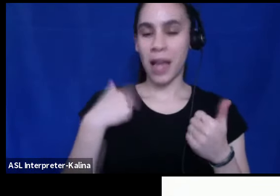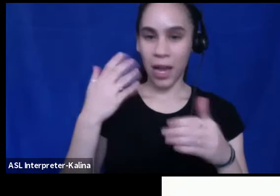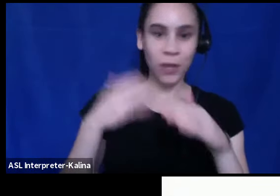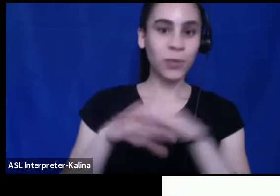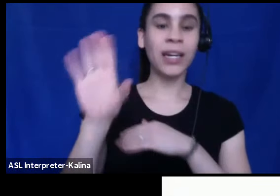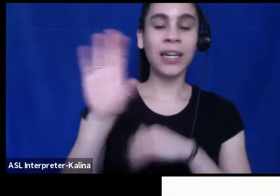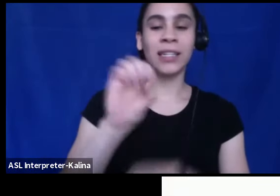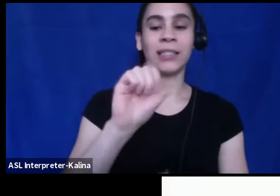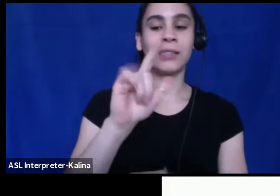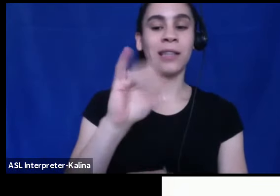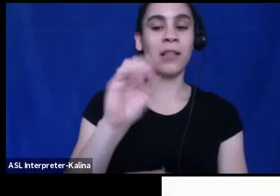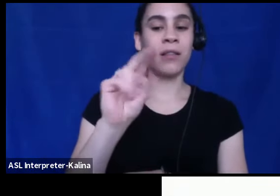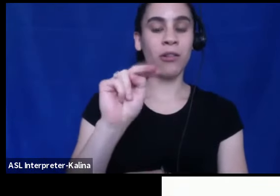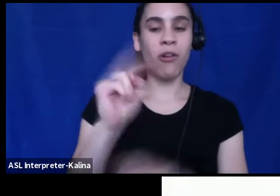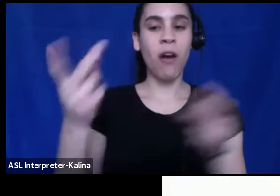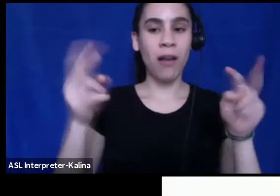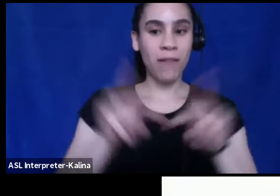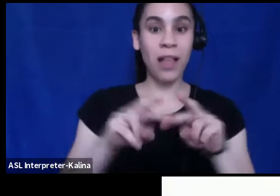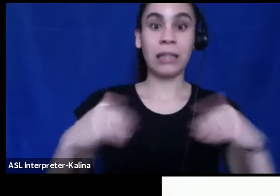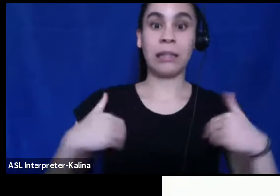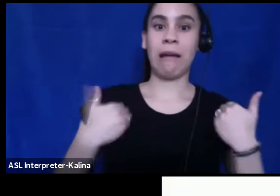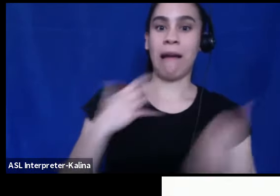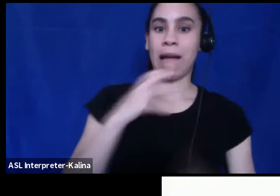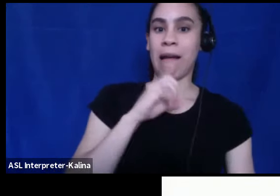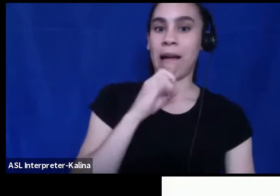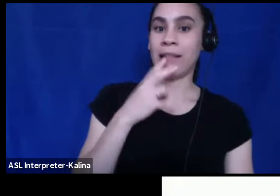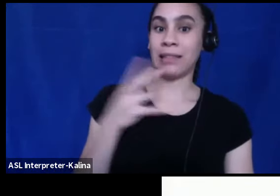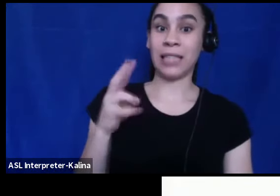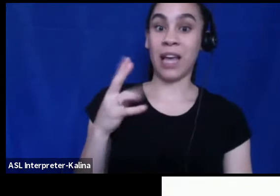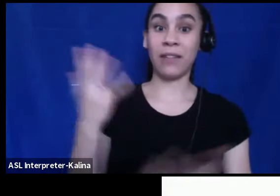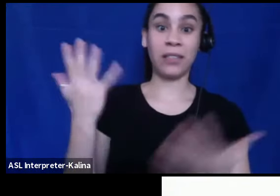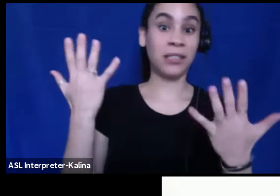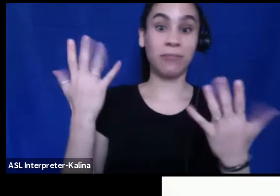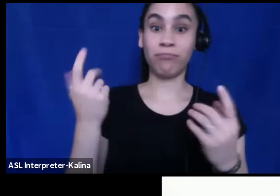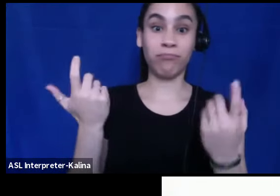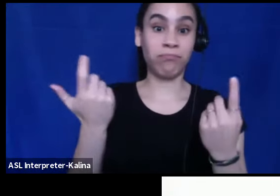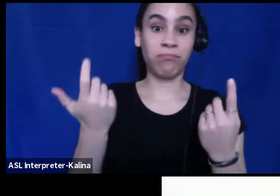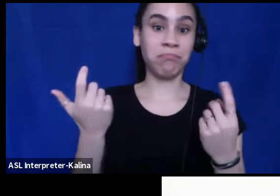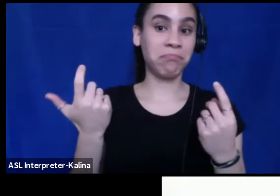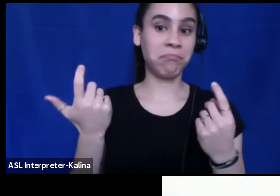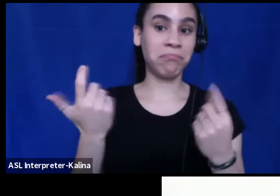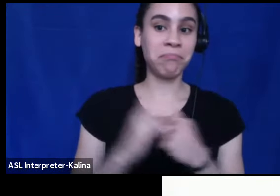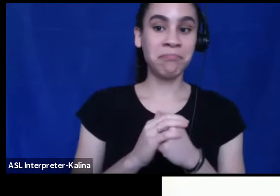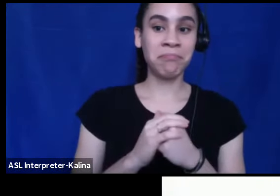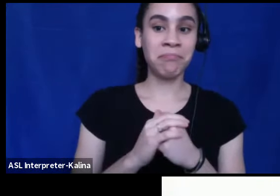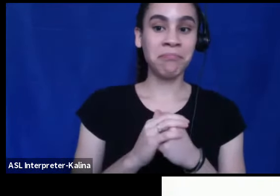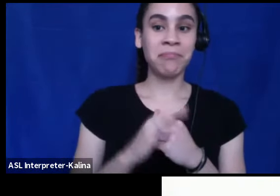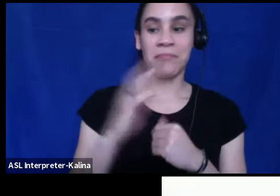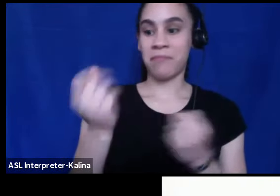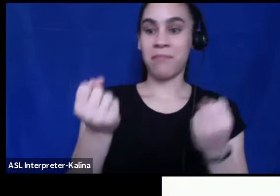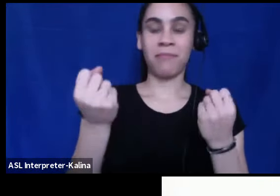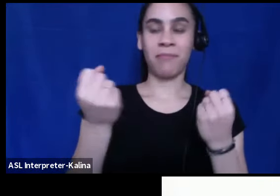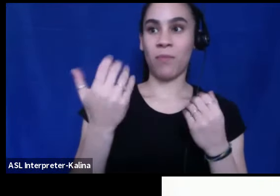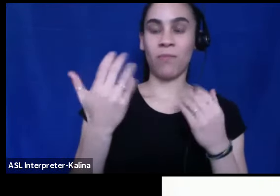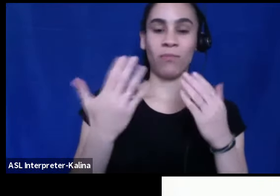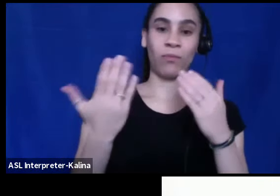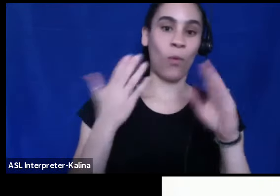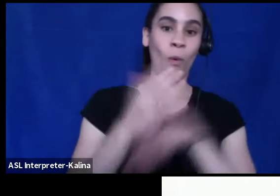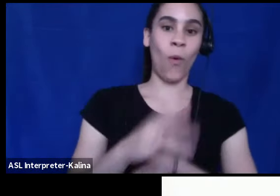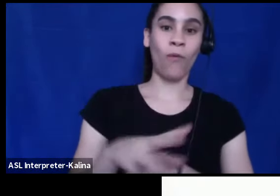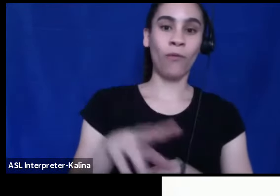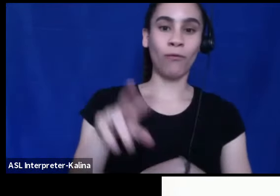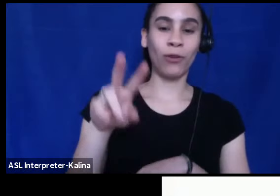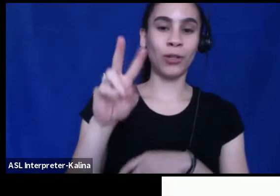young age, at 17, just by chance, many years ago, over 2 decades ago. And through